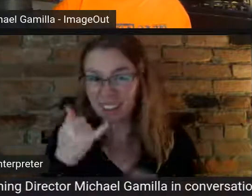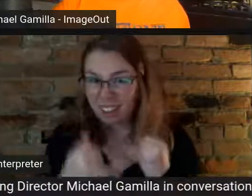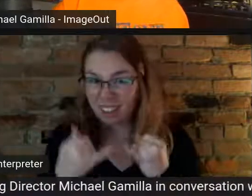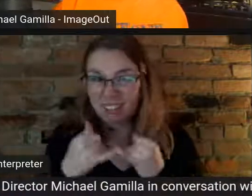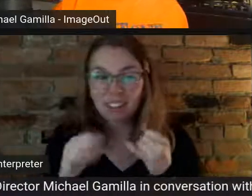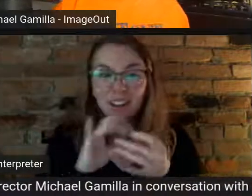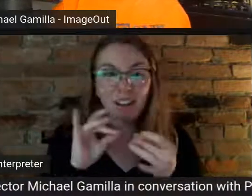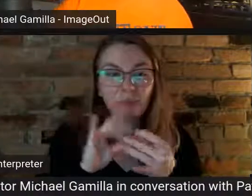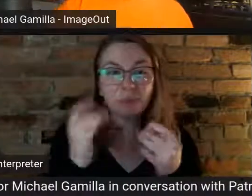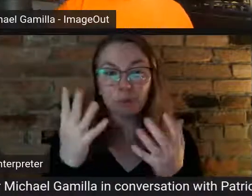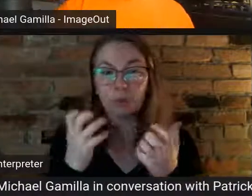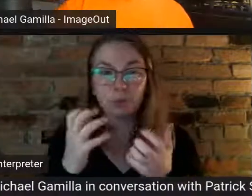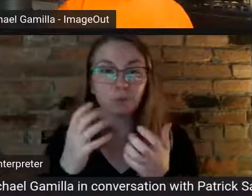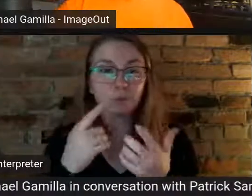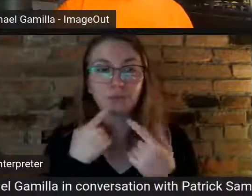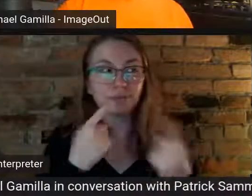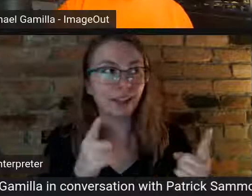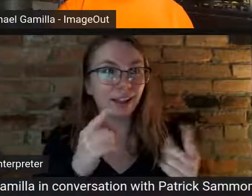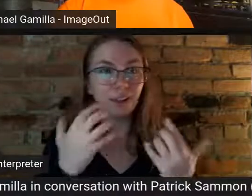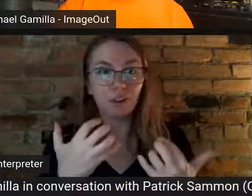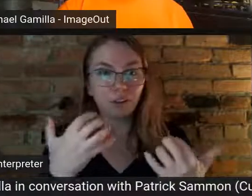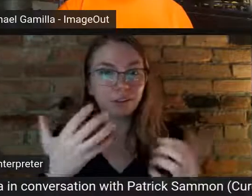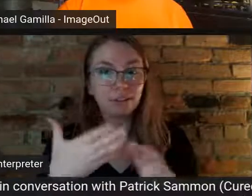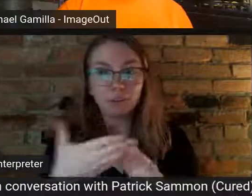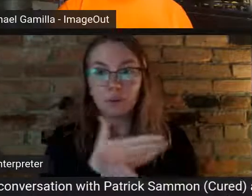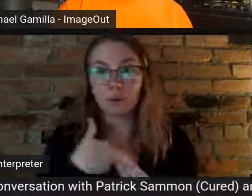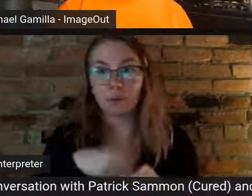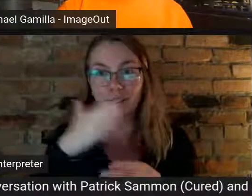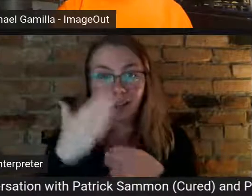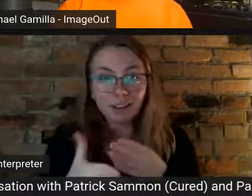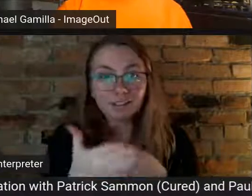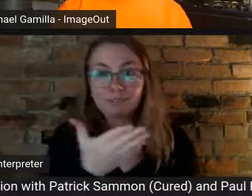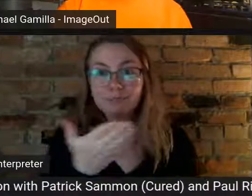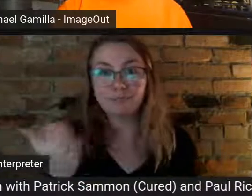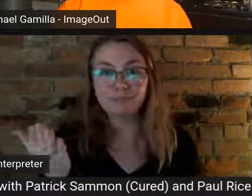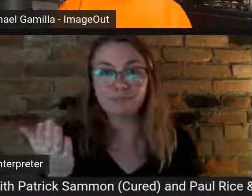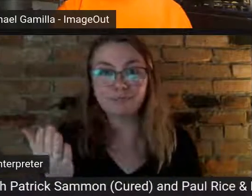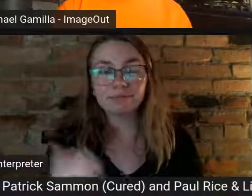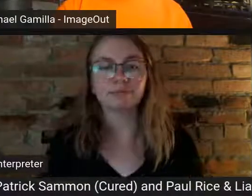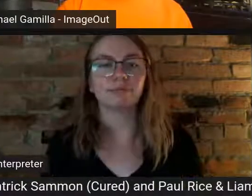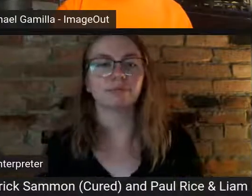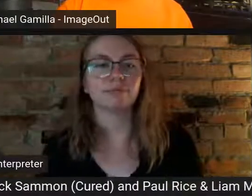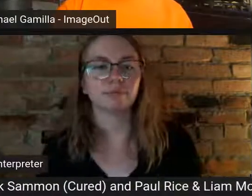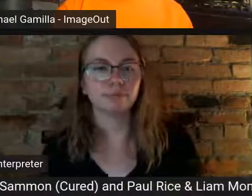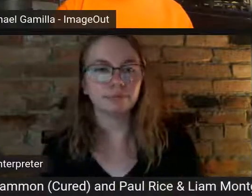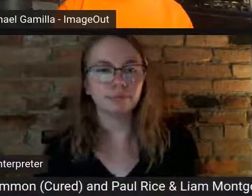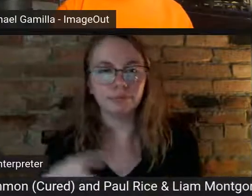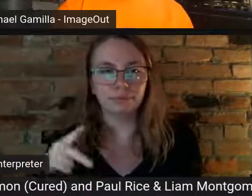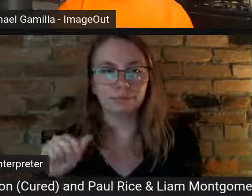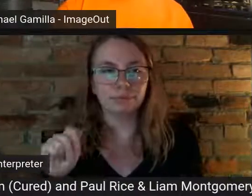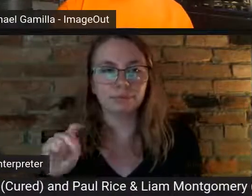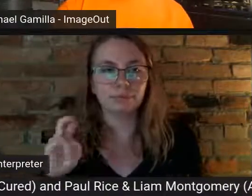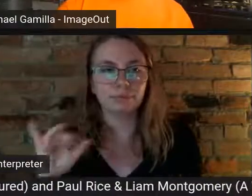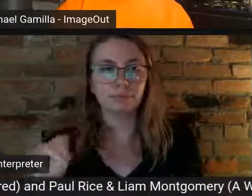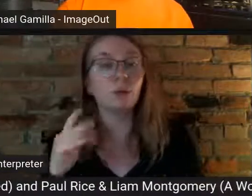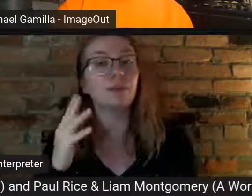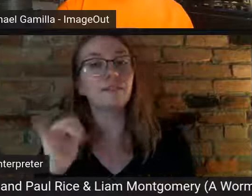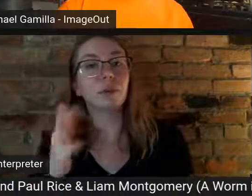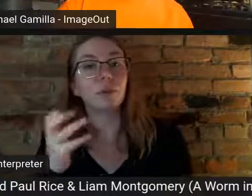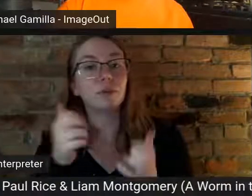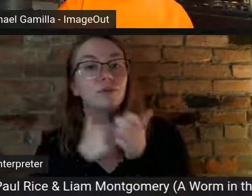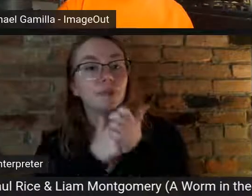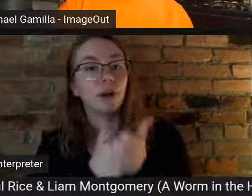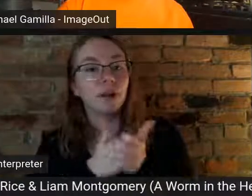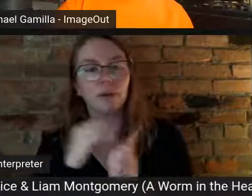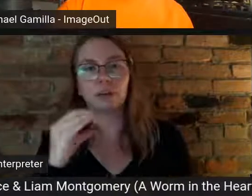that you might want to say to the audience before we end? Well, if people want to follow, curedocumentary.com has more